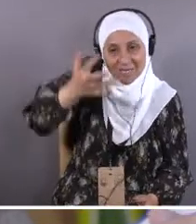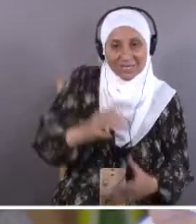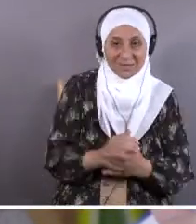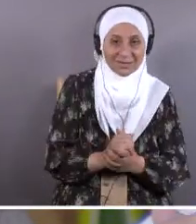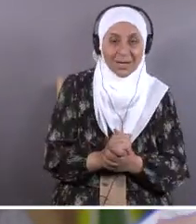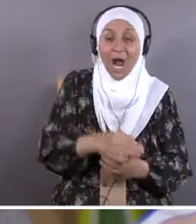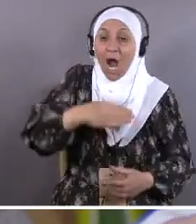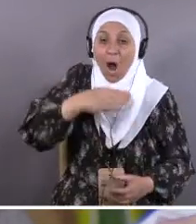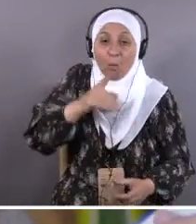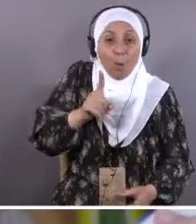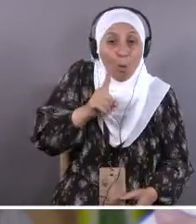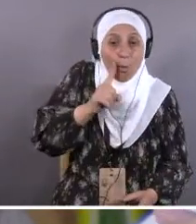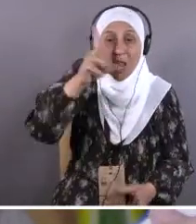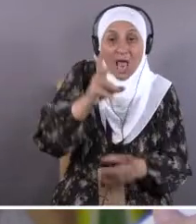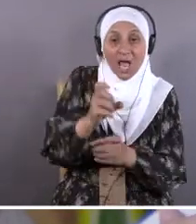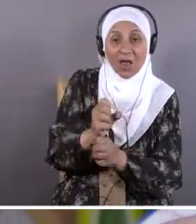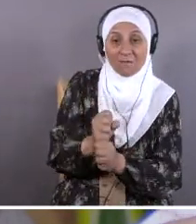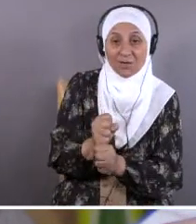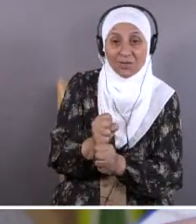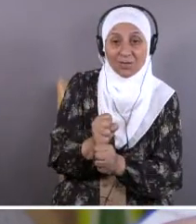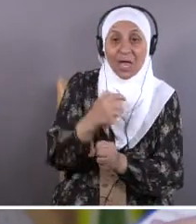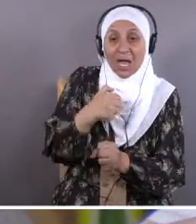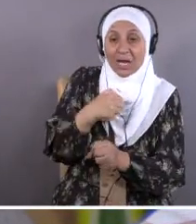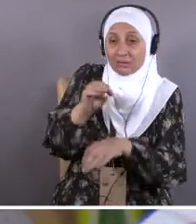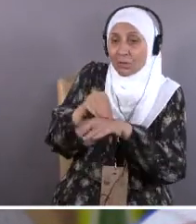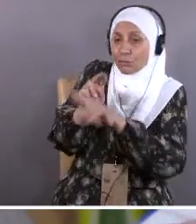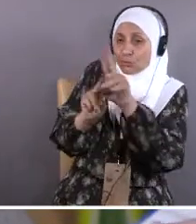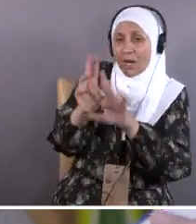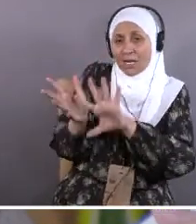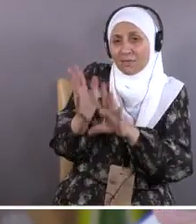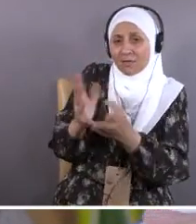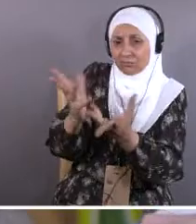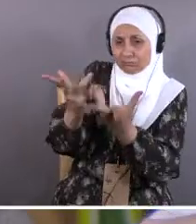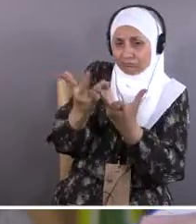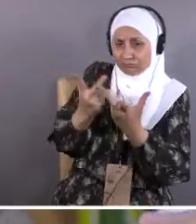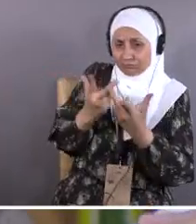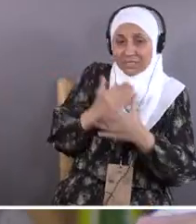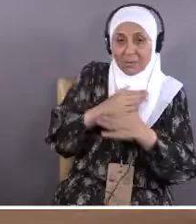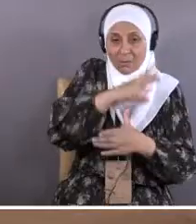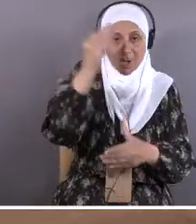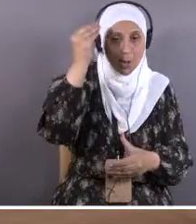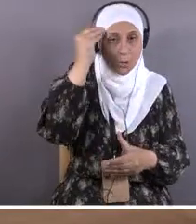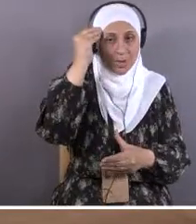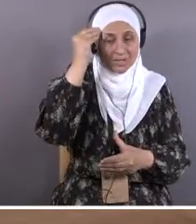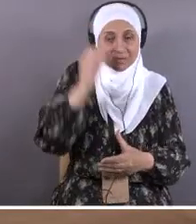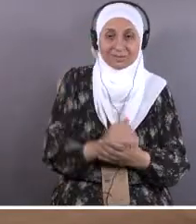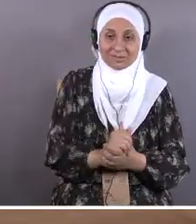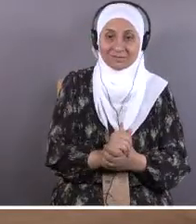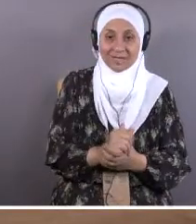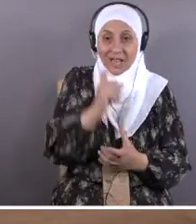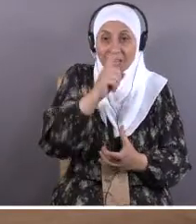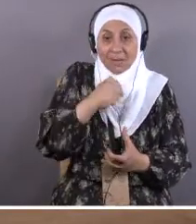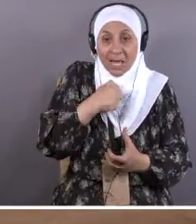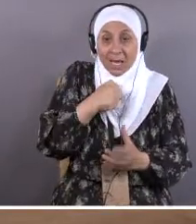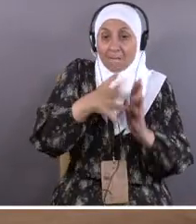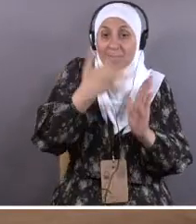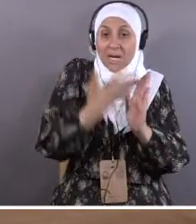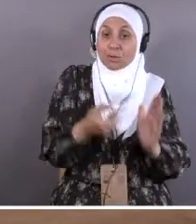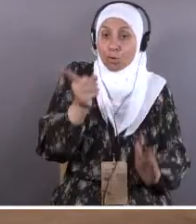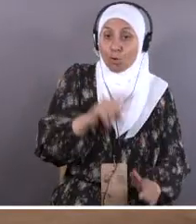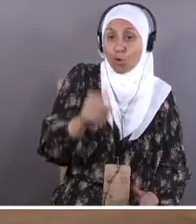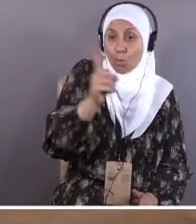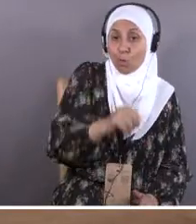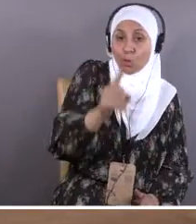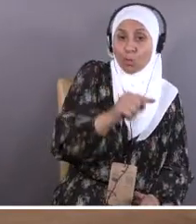on our forefathers, old people, fathers and mothers. May God preserve them. They should be part and parcel of